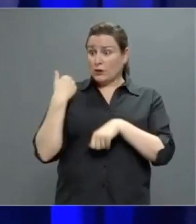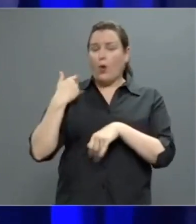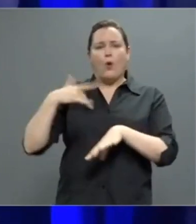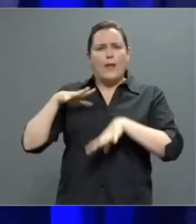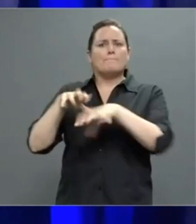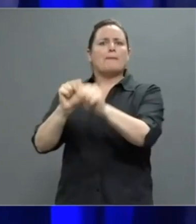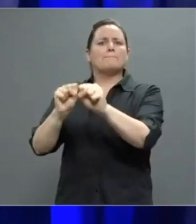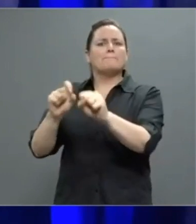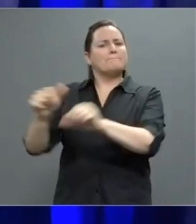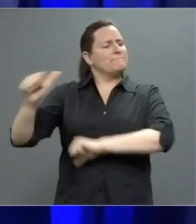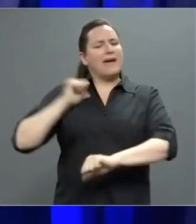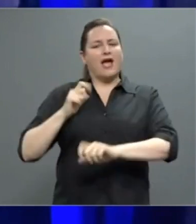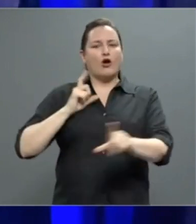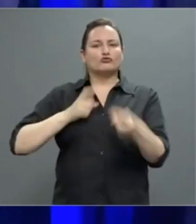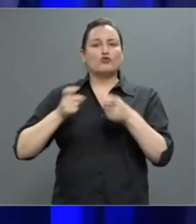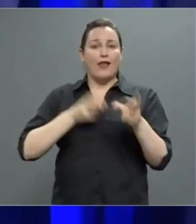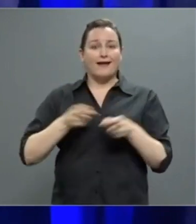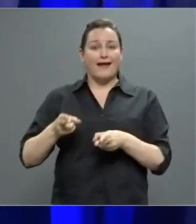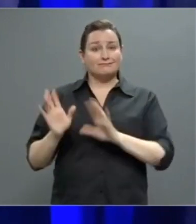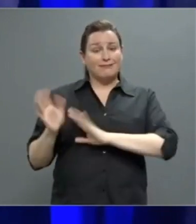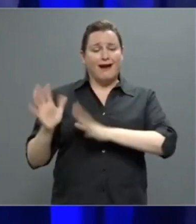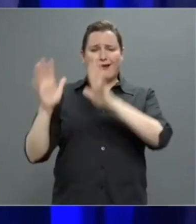round.